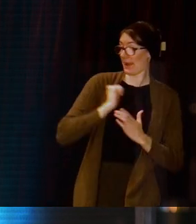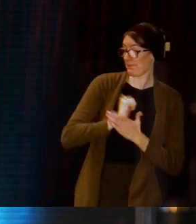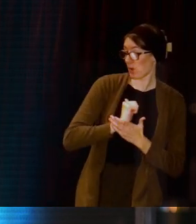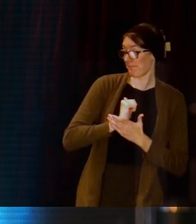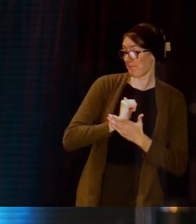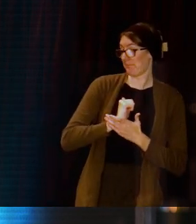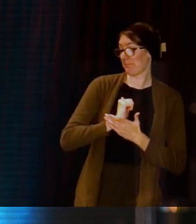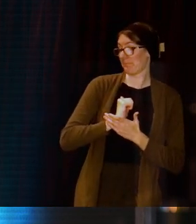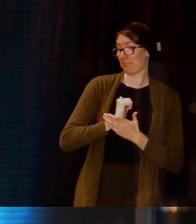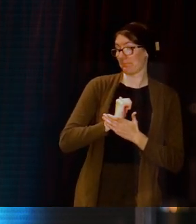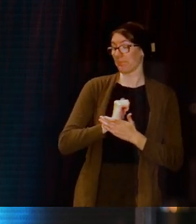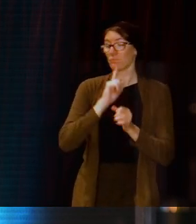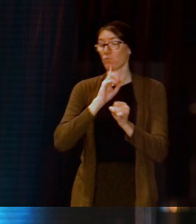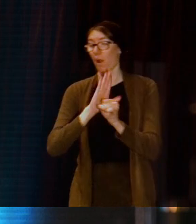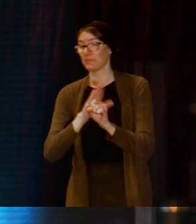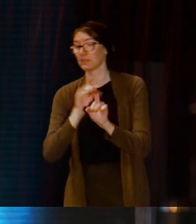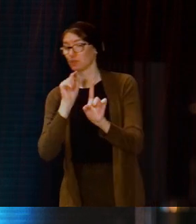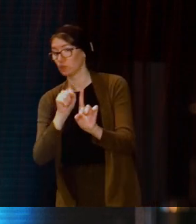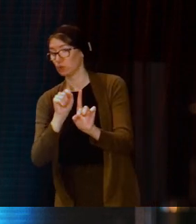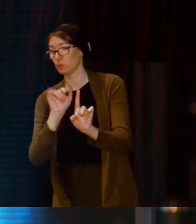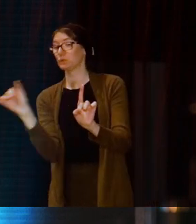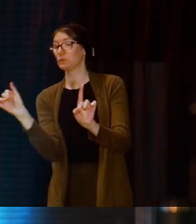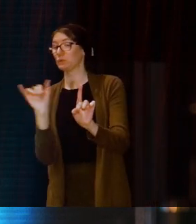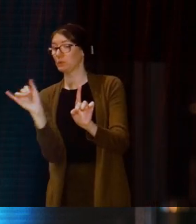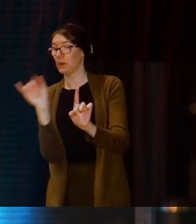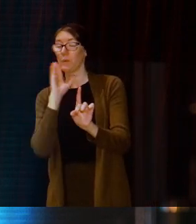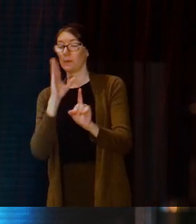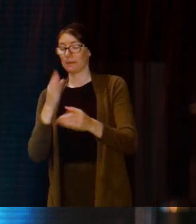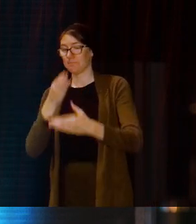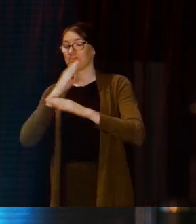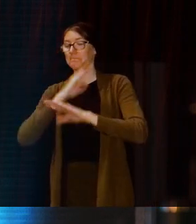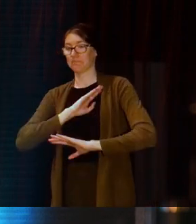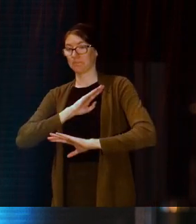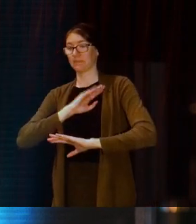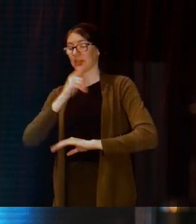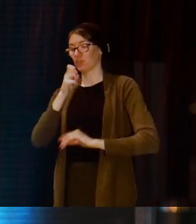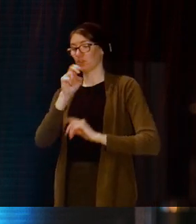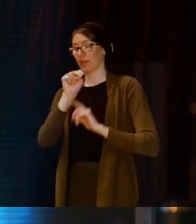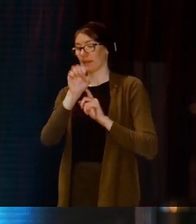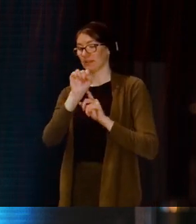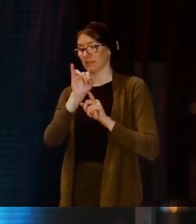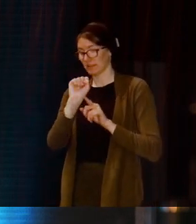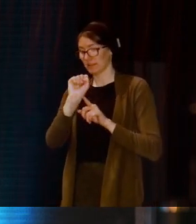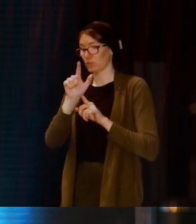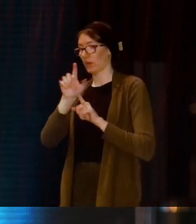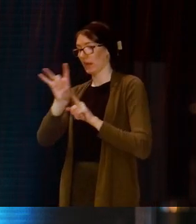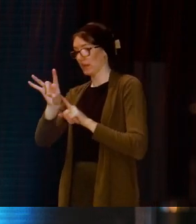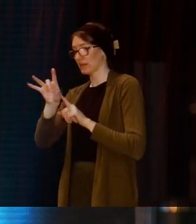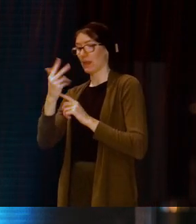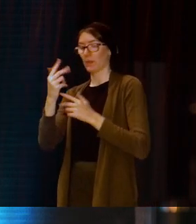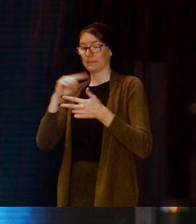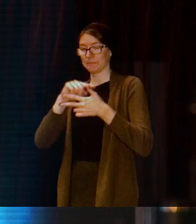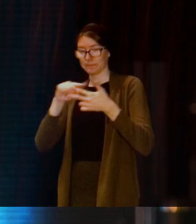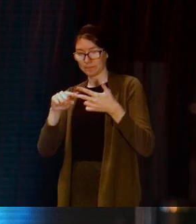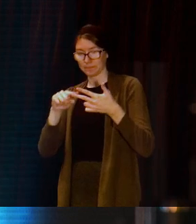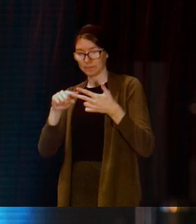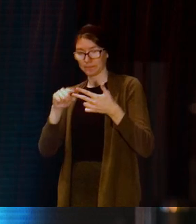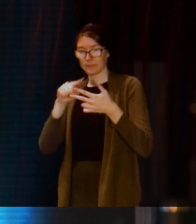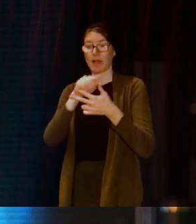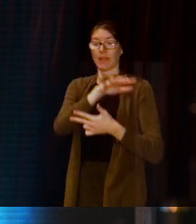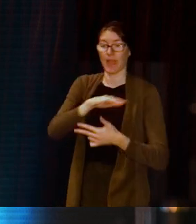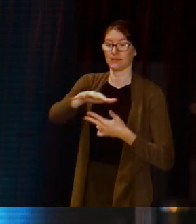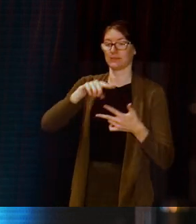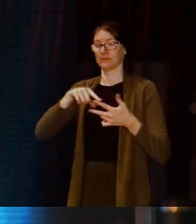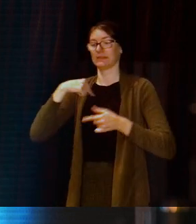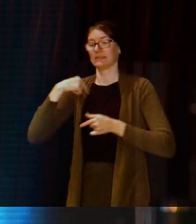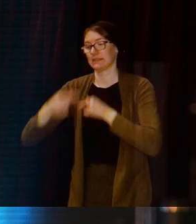also promised to you. I'm going to see it through. And you see it in Genesis 28, and you see the same three conditions: land,